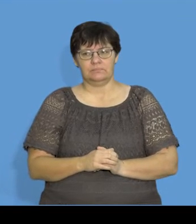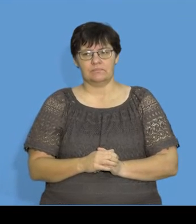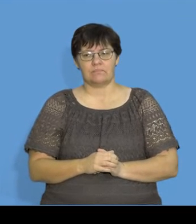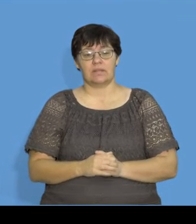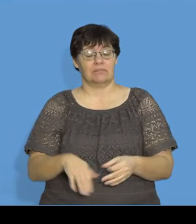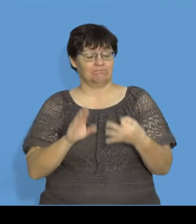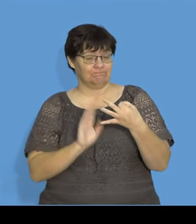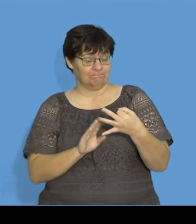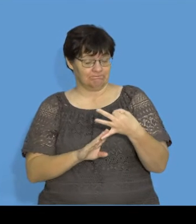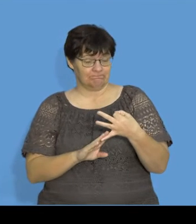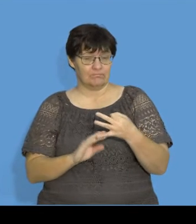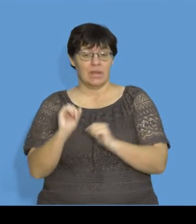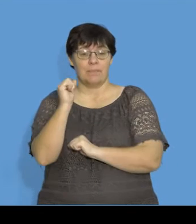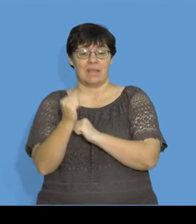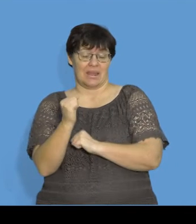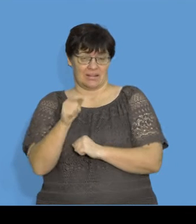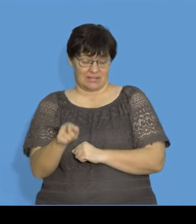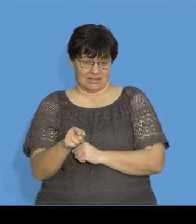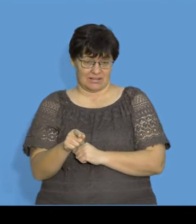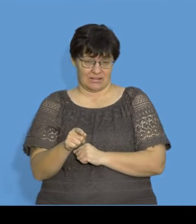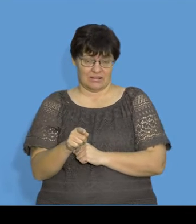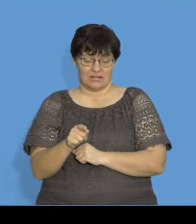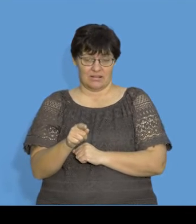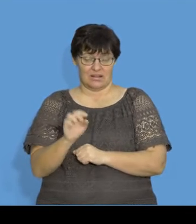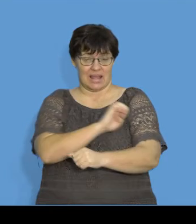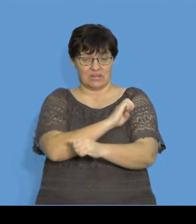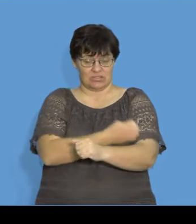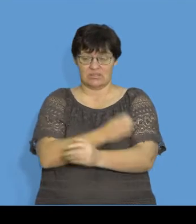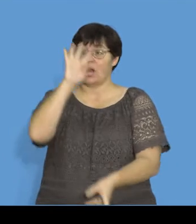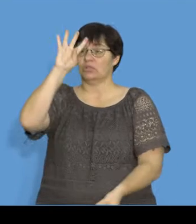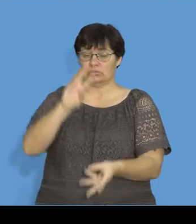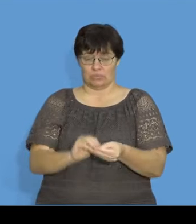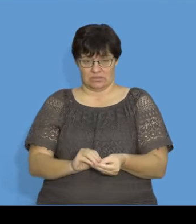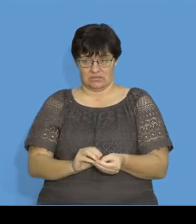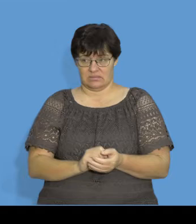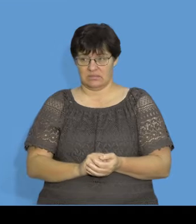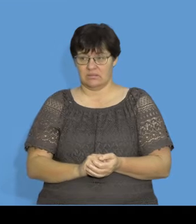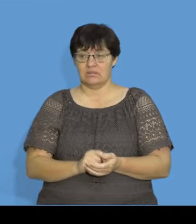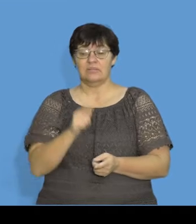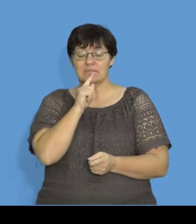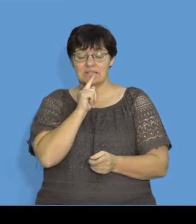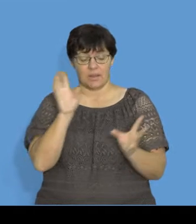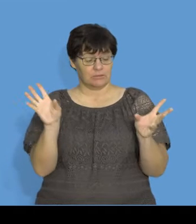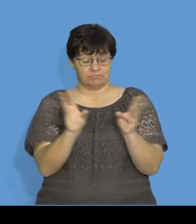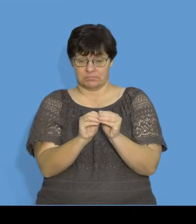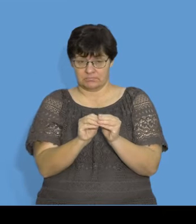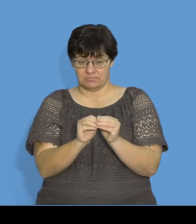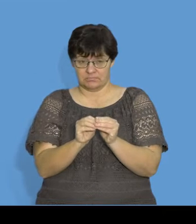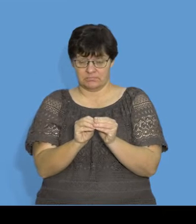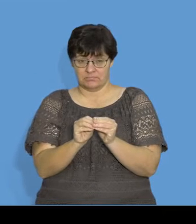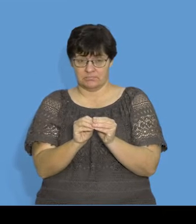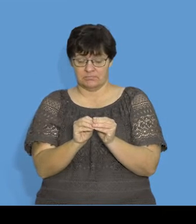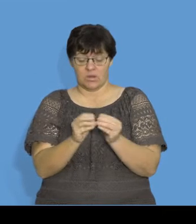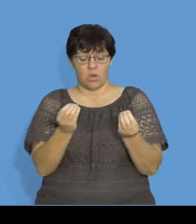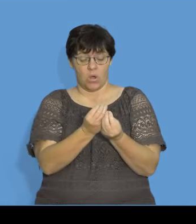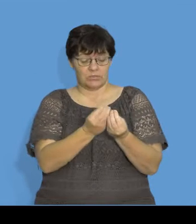Then we have mechanical energy, and this is a total. So mechanical energy is the sum